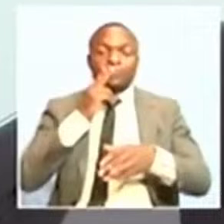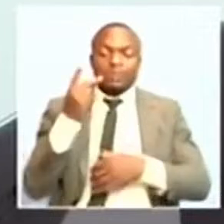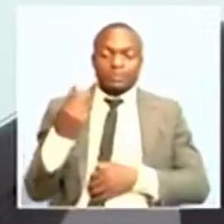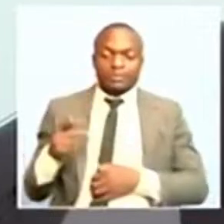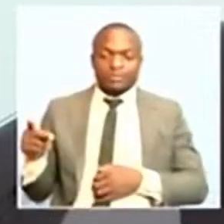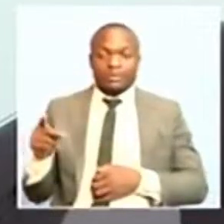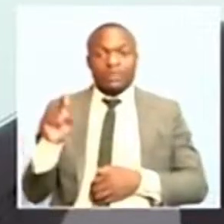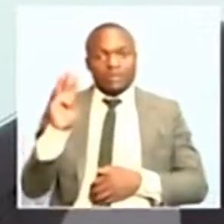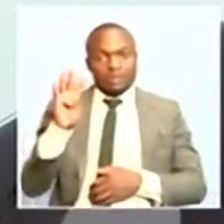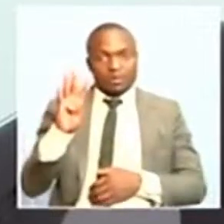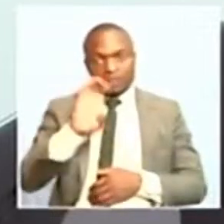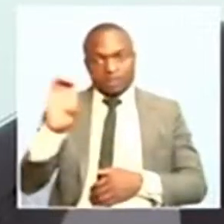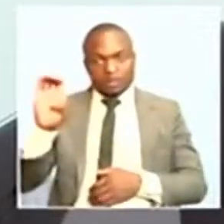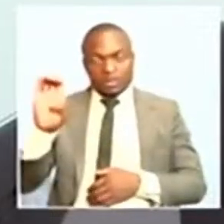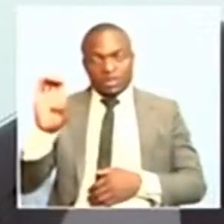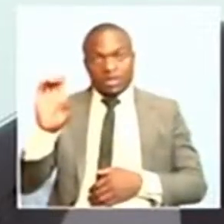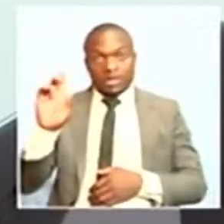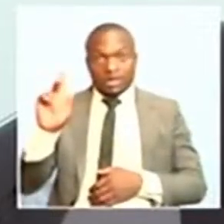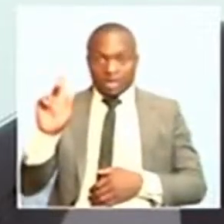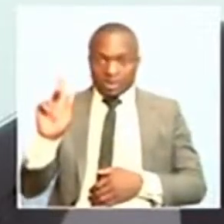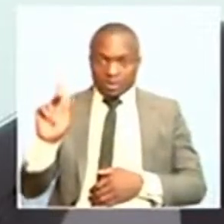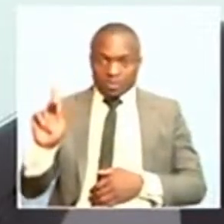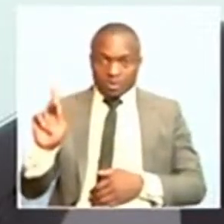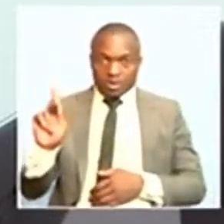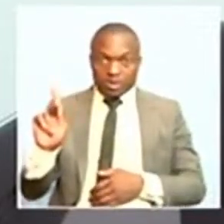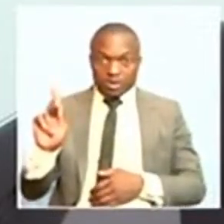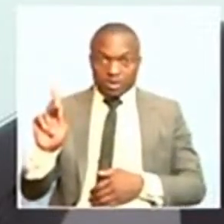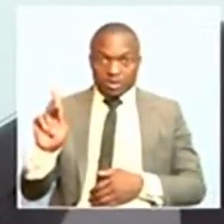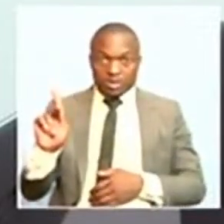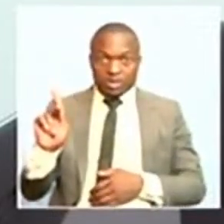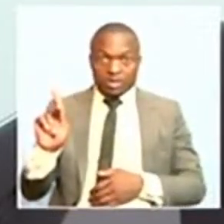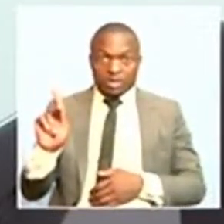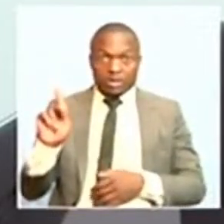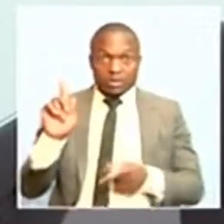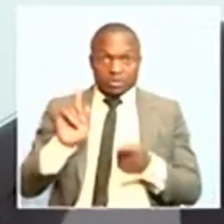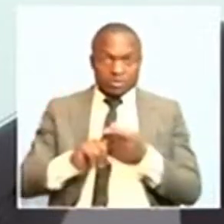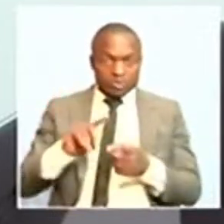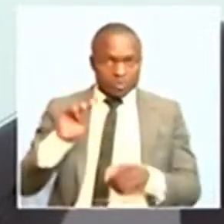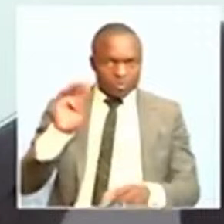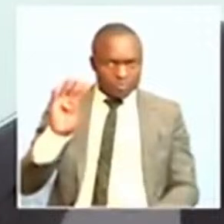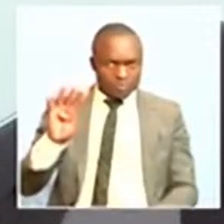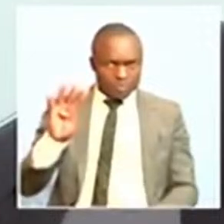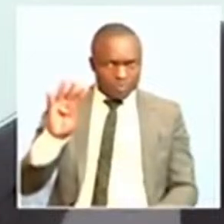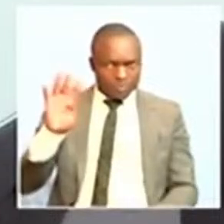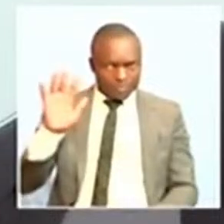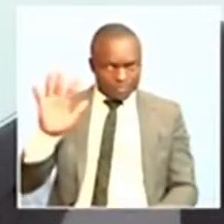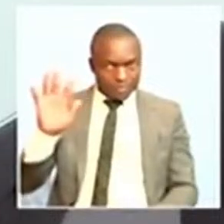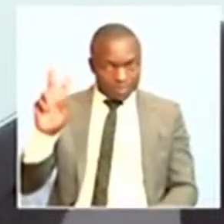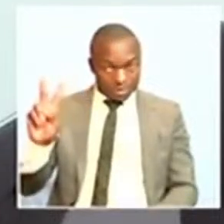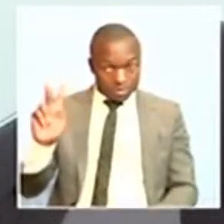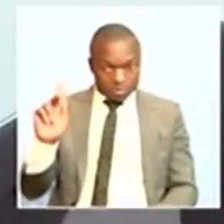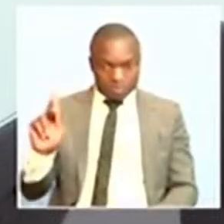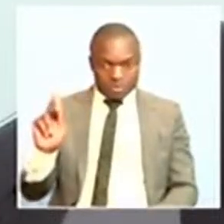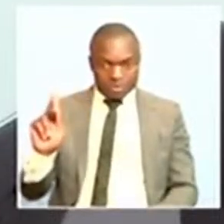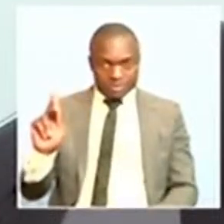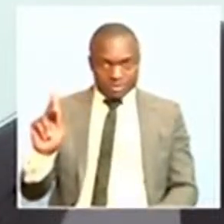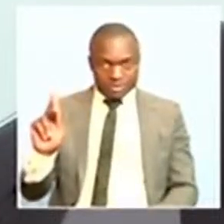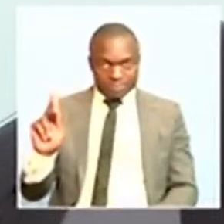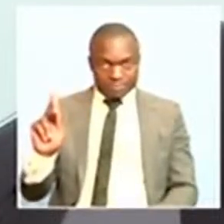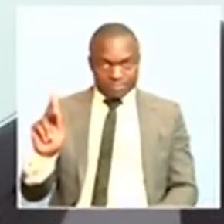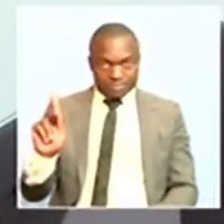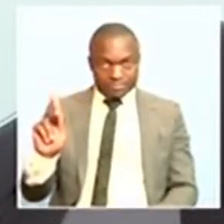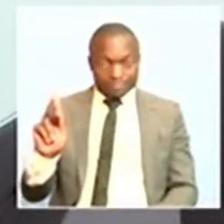400 kwacha per mille to 452 kwacha per mille. This measure, Honorable Chair, will